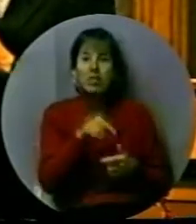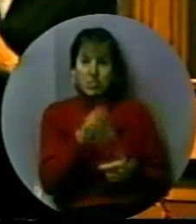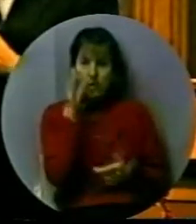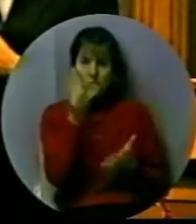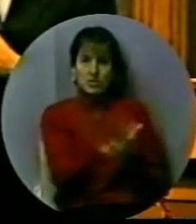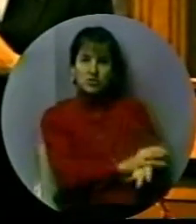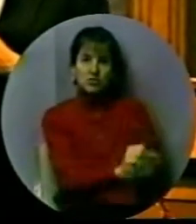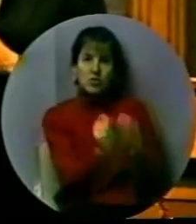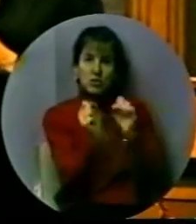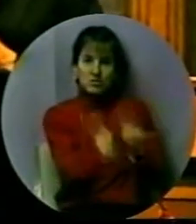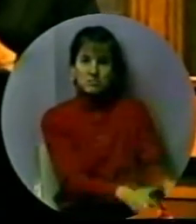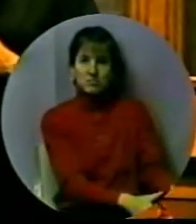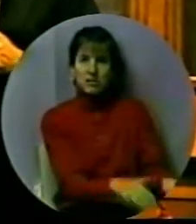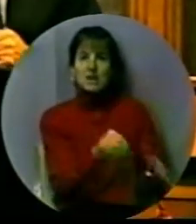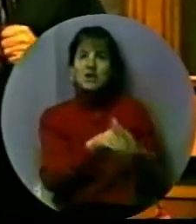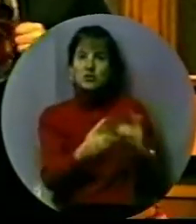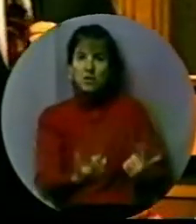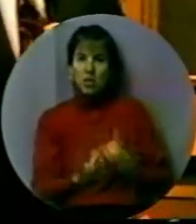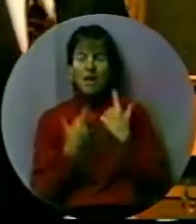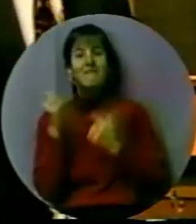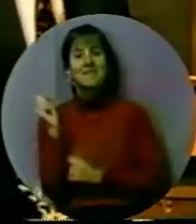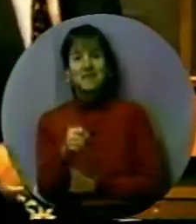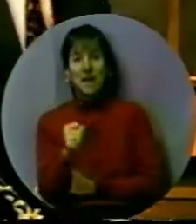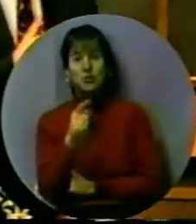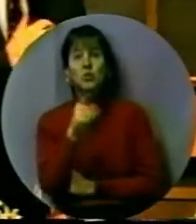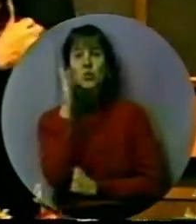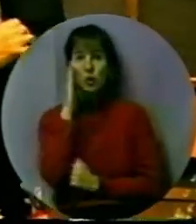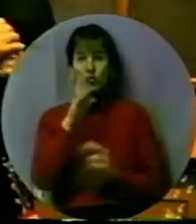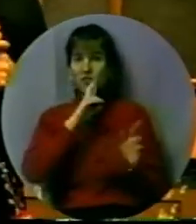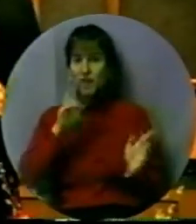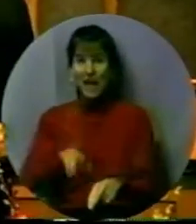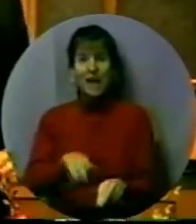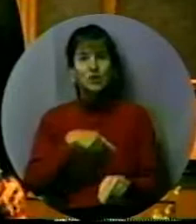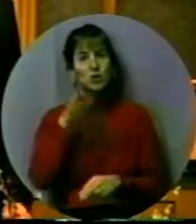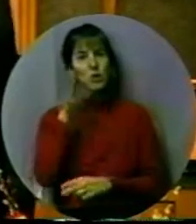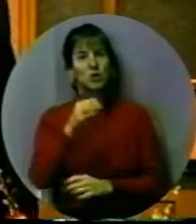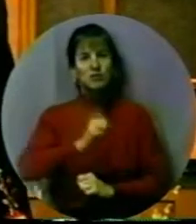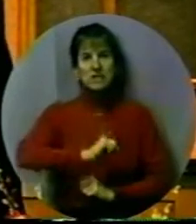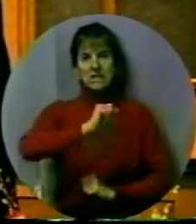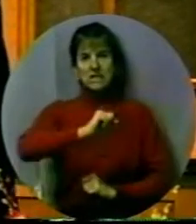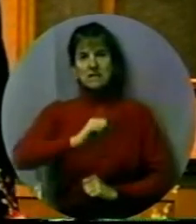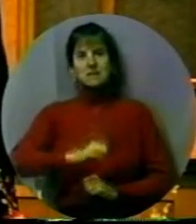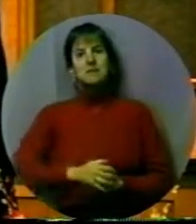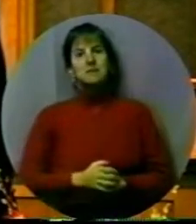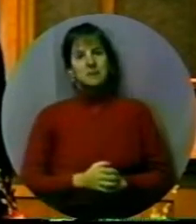be removed in your life. Oh yes, and you will react and you will resist.